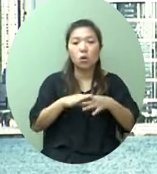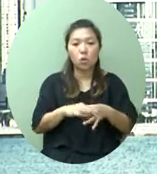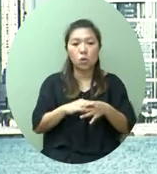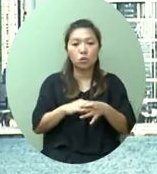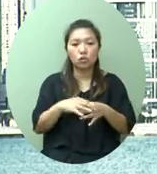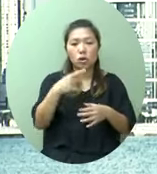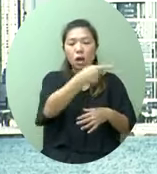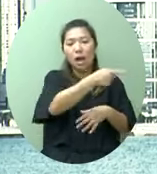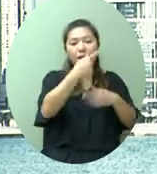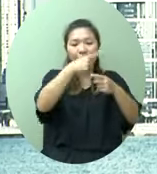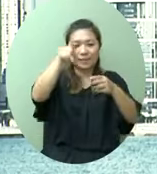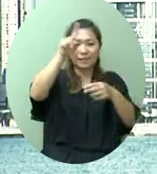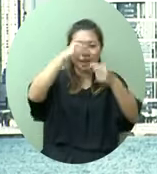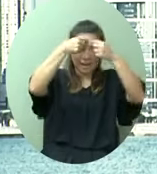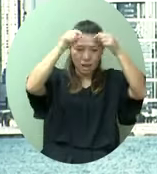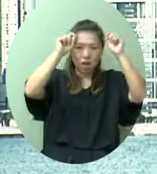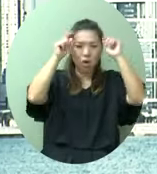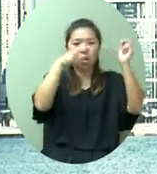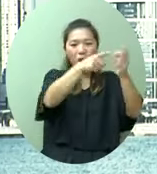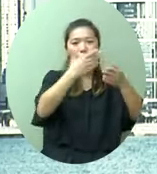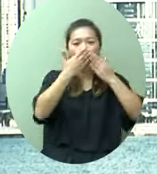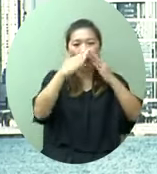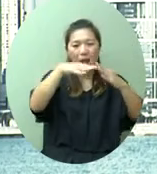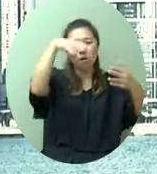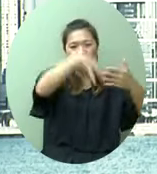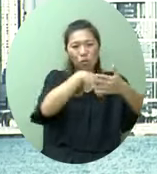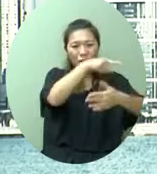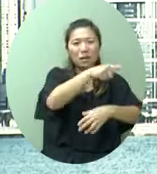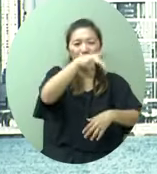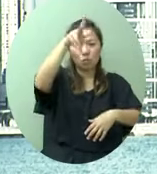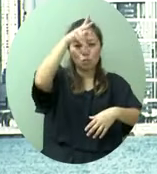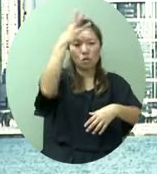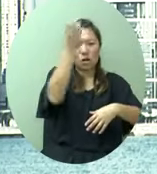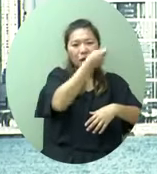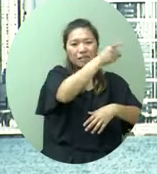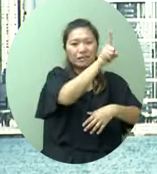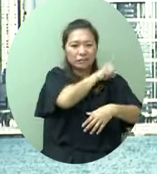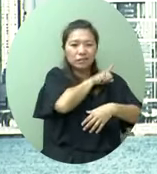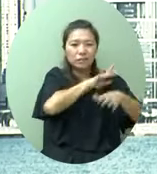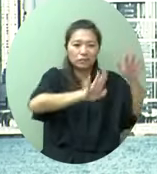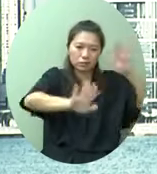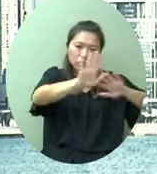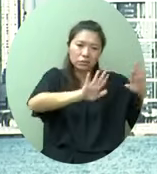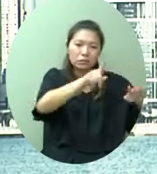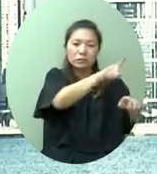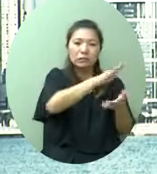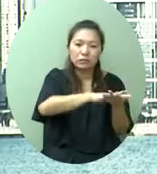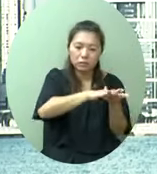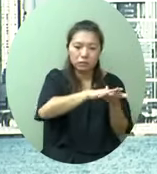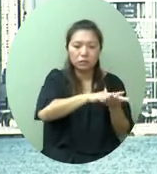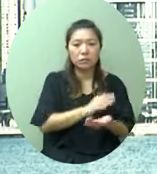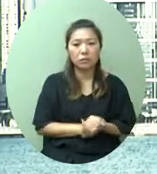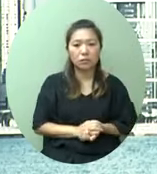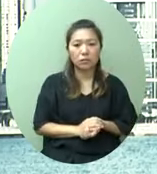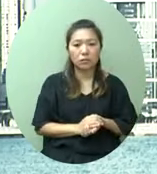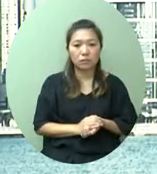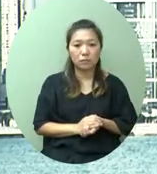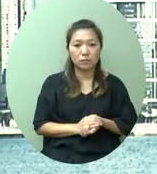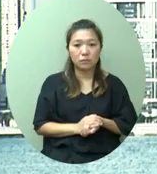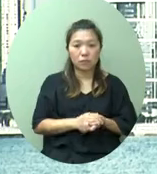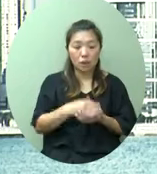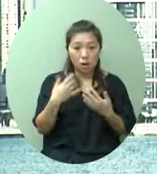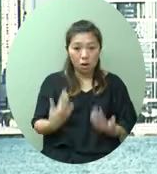it according to their own policy. As a chancellor of not only the Hong Kong University, but other universities, I do